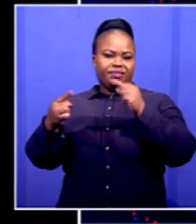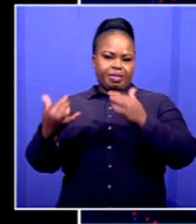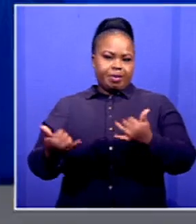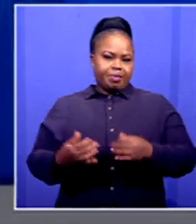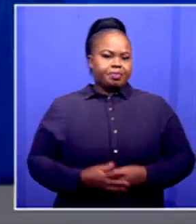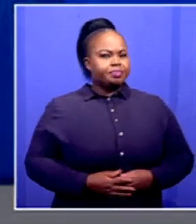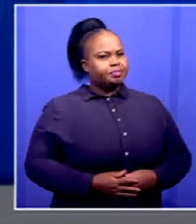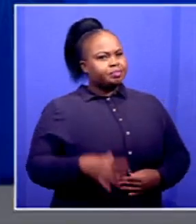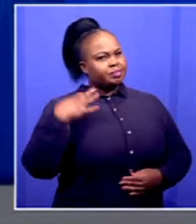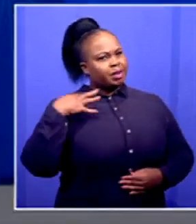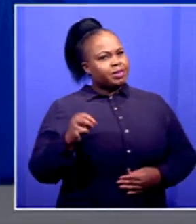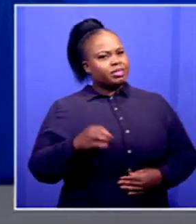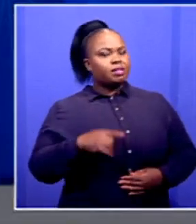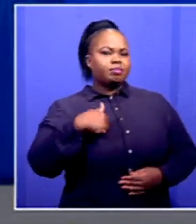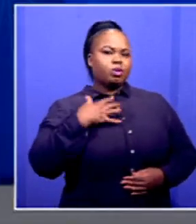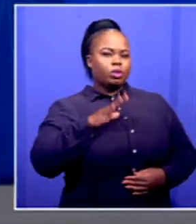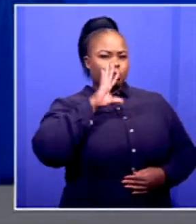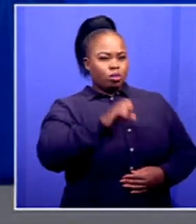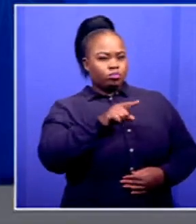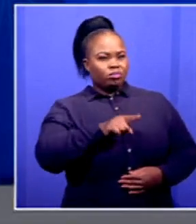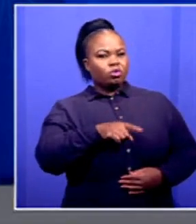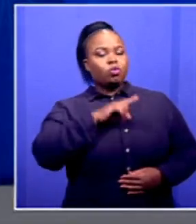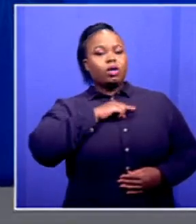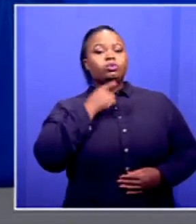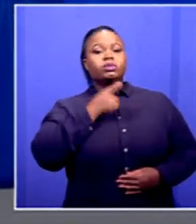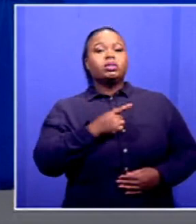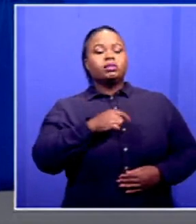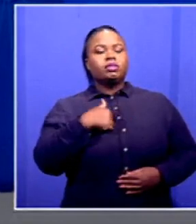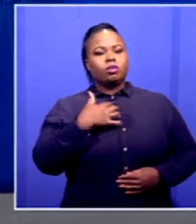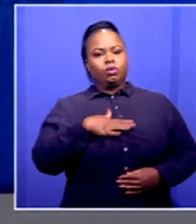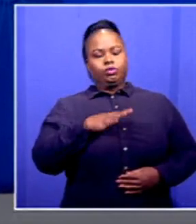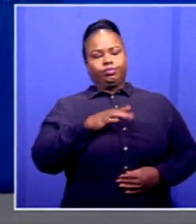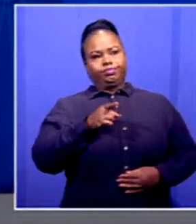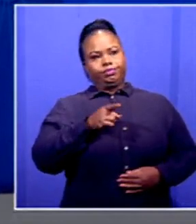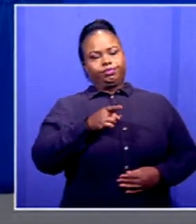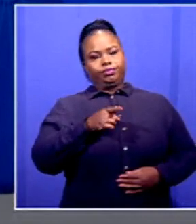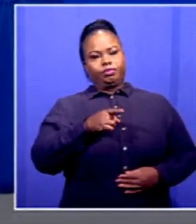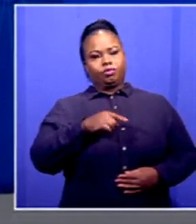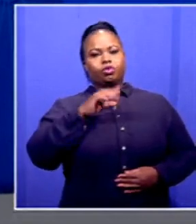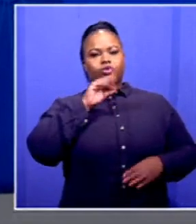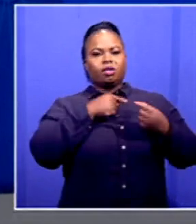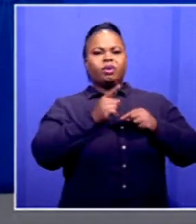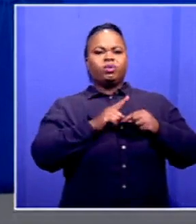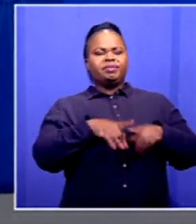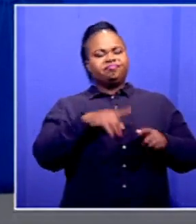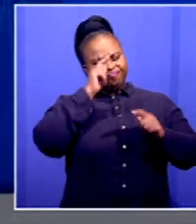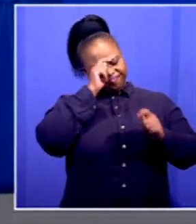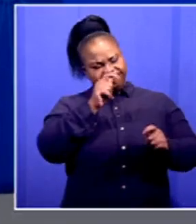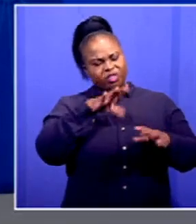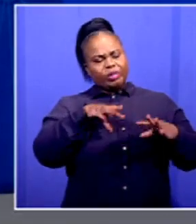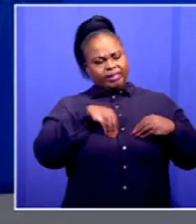Minister, I want to stay on that because you mentioned precisely the point that I wanted to get to, was that you talk about acknowledgement